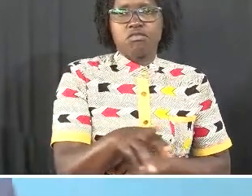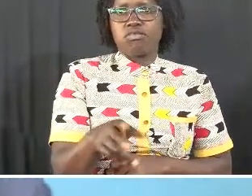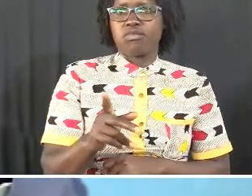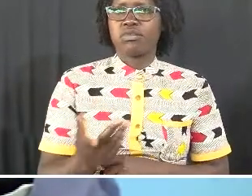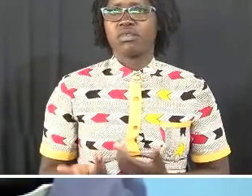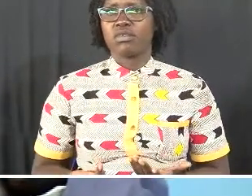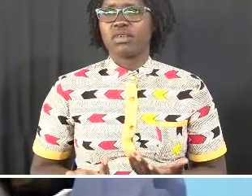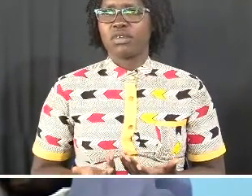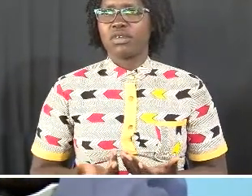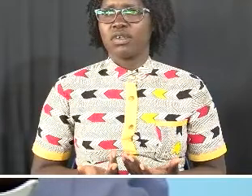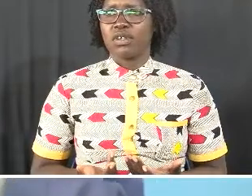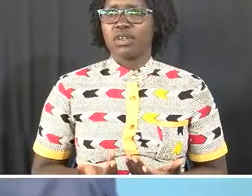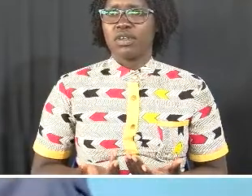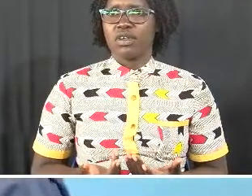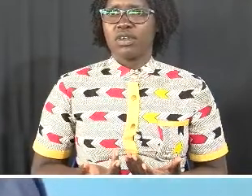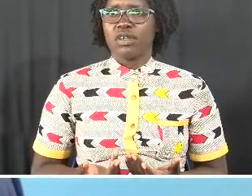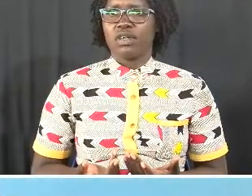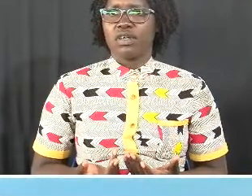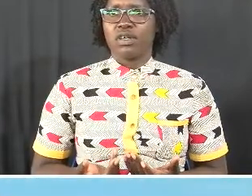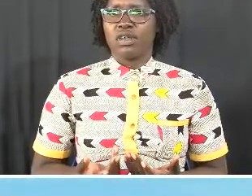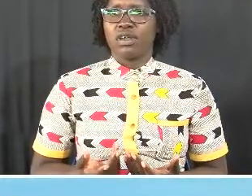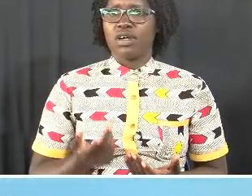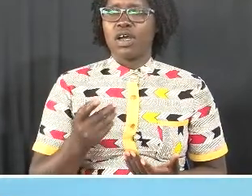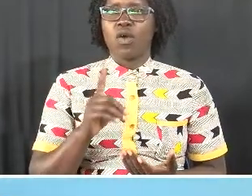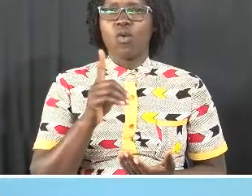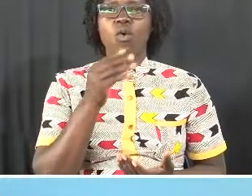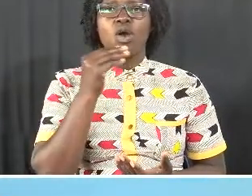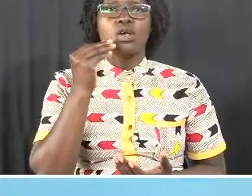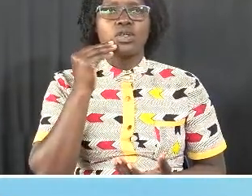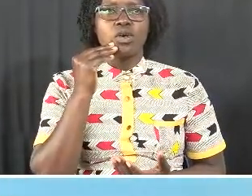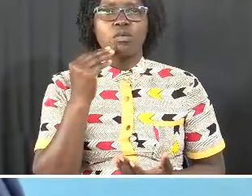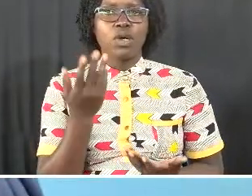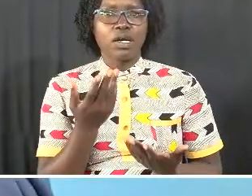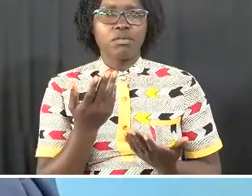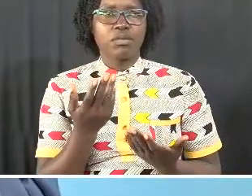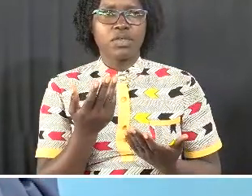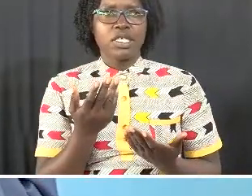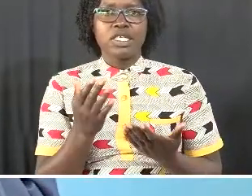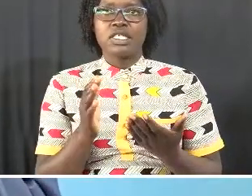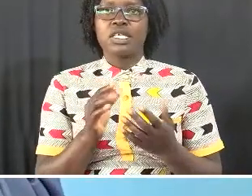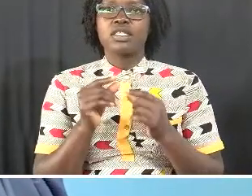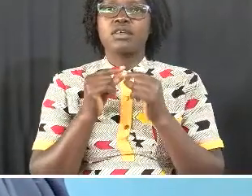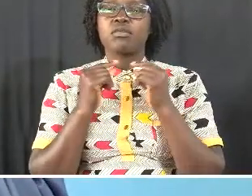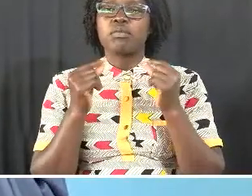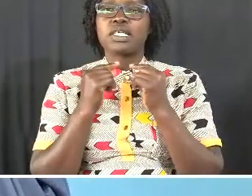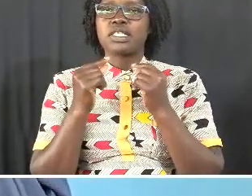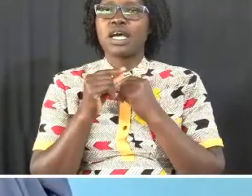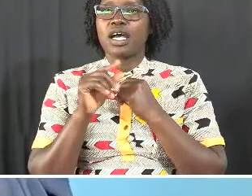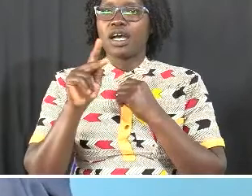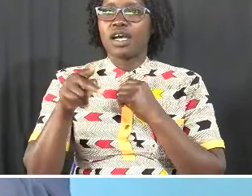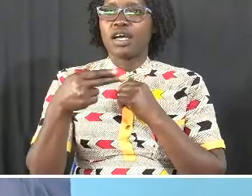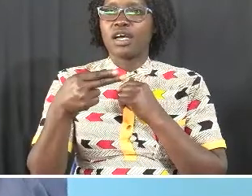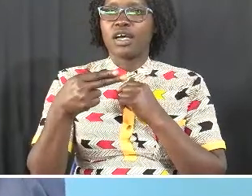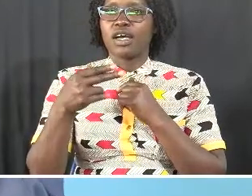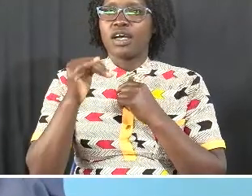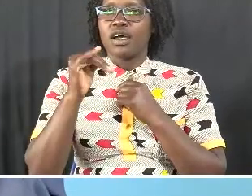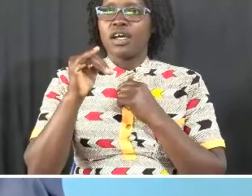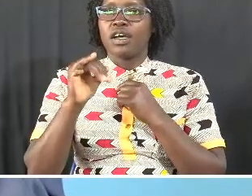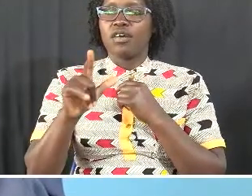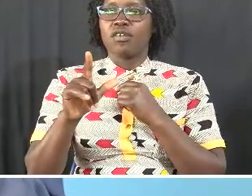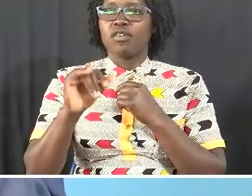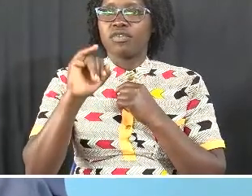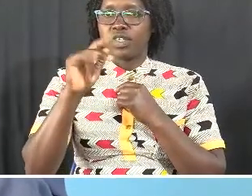away. In one home, I was with Pastor Philip Guy that day. And we tried to